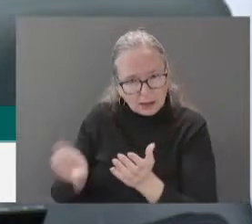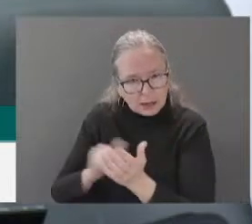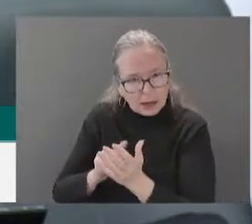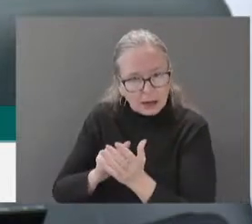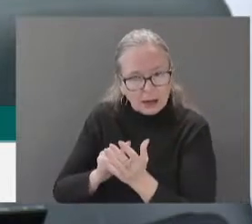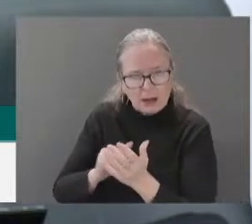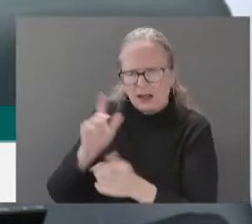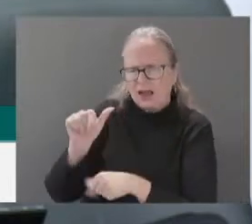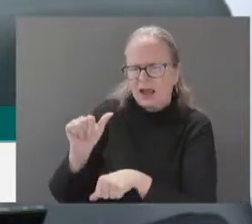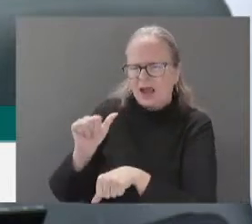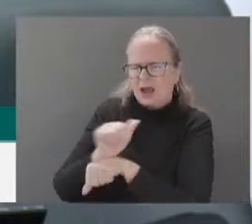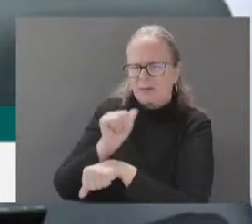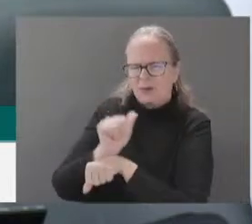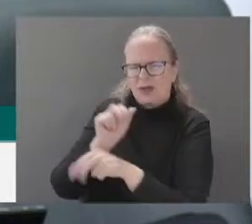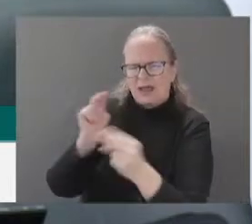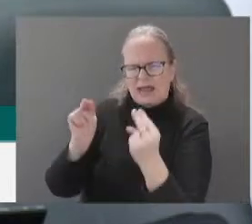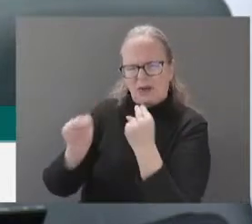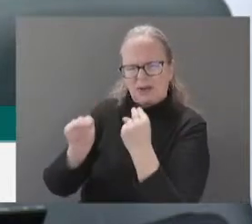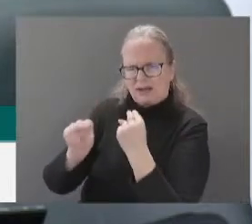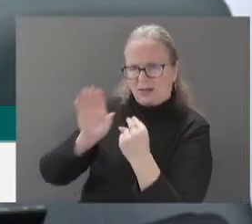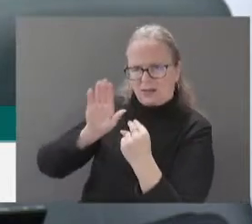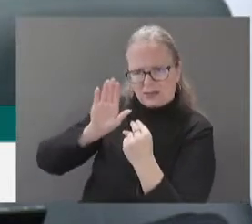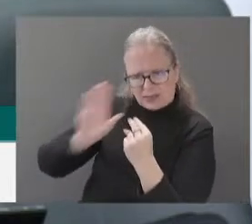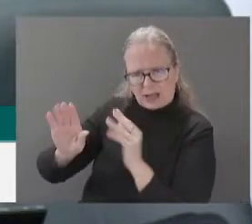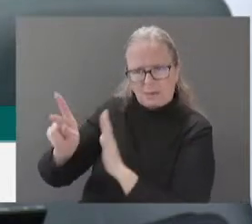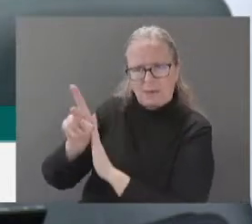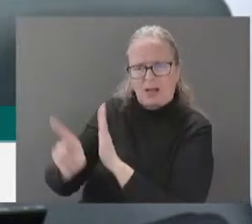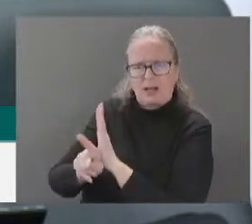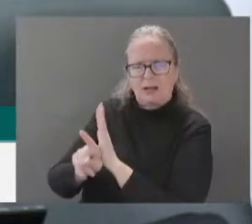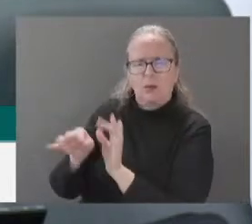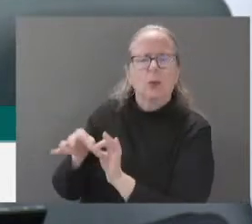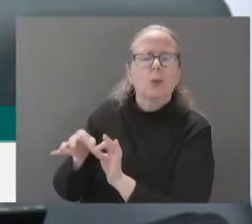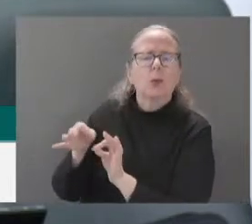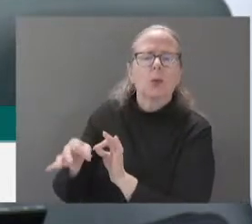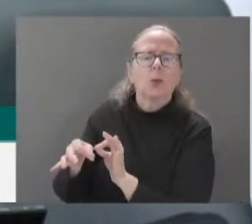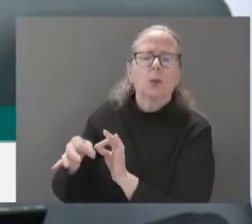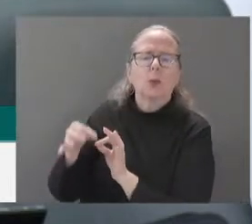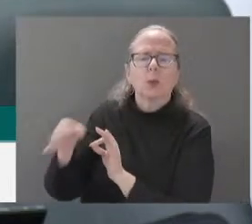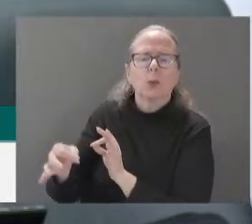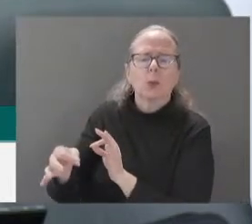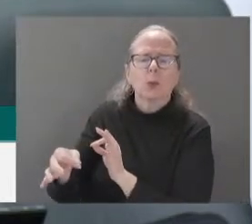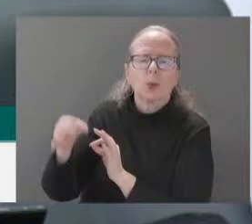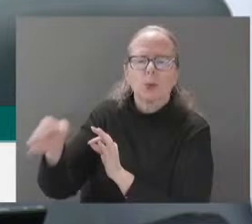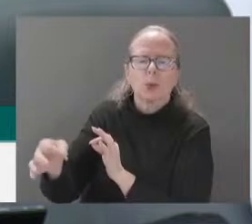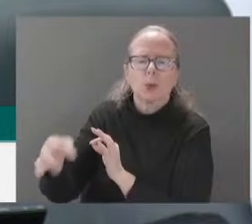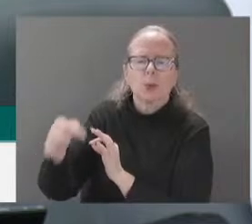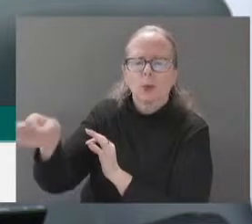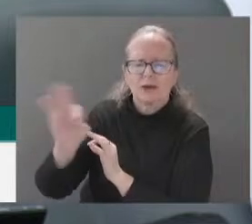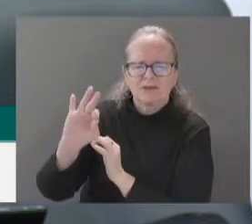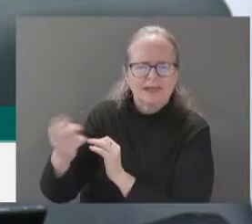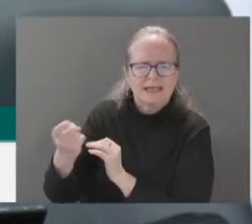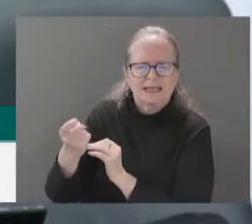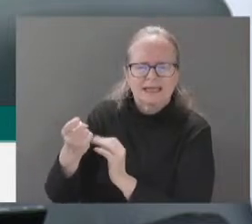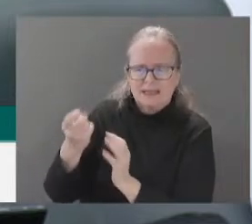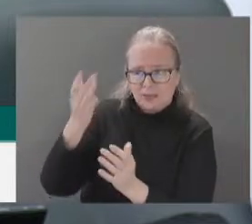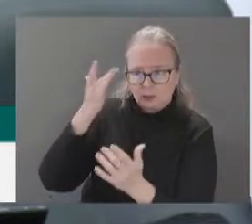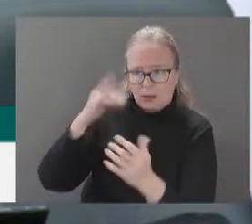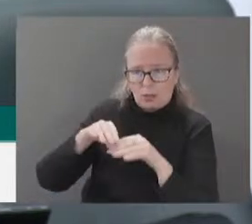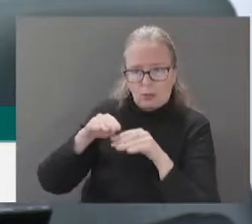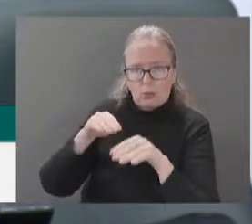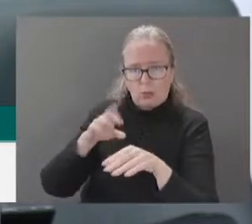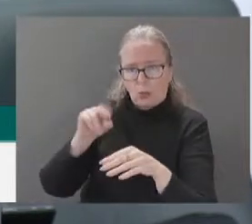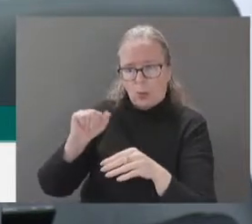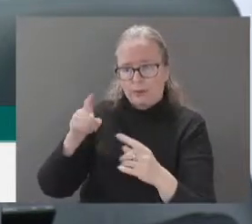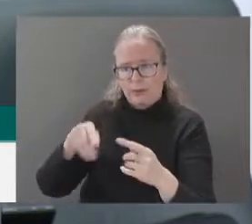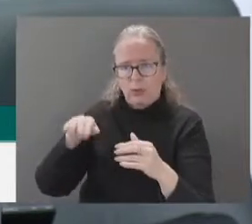practice of deferring mandatory maintenance when can albertans expect their government to devote the required funds and foresight to ensure